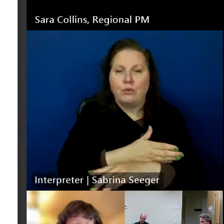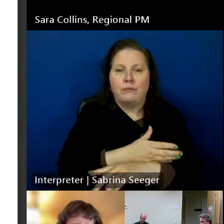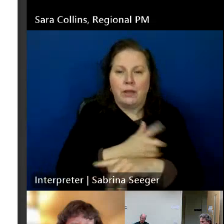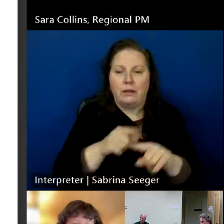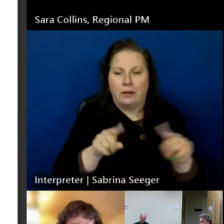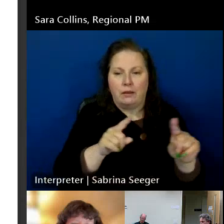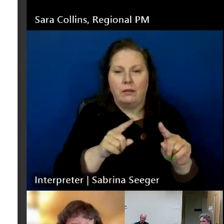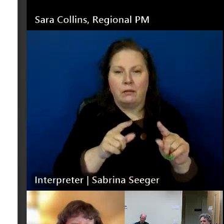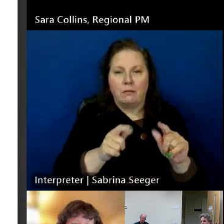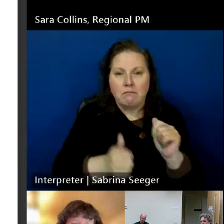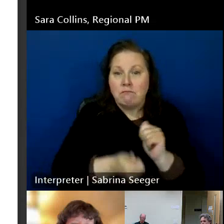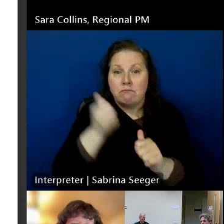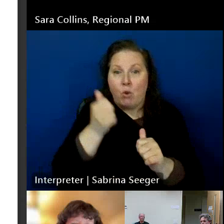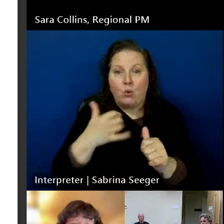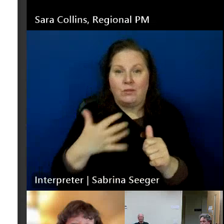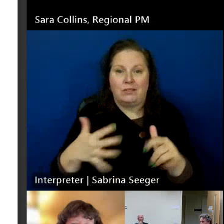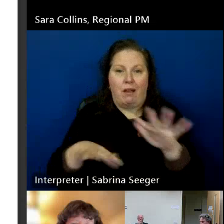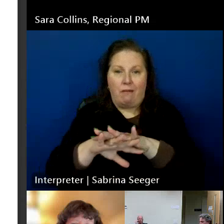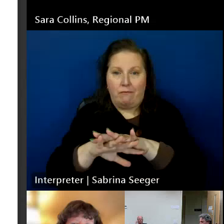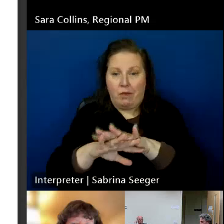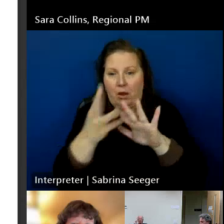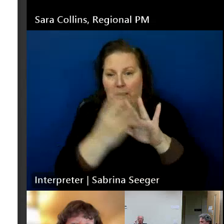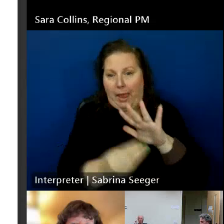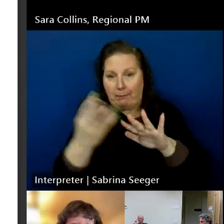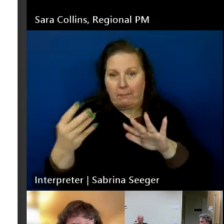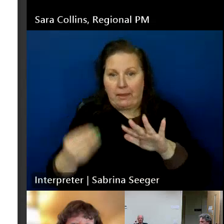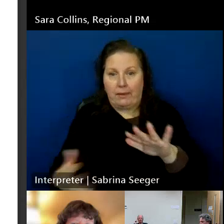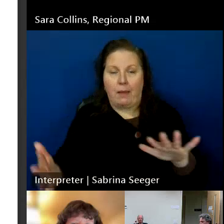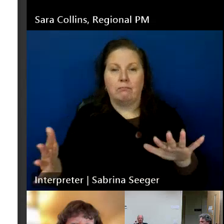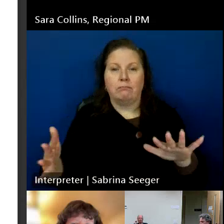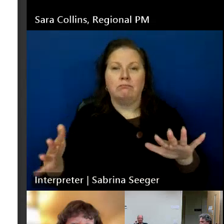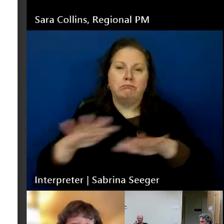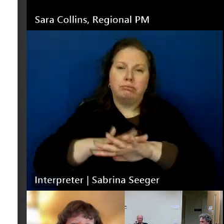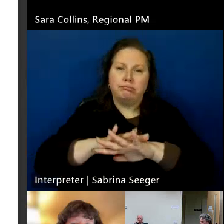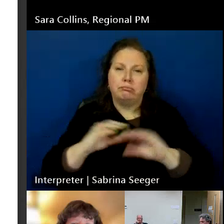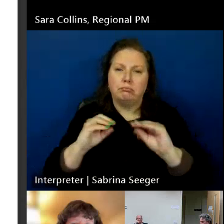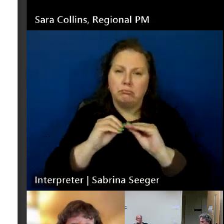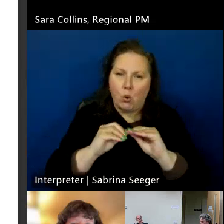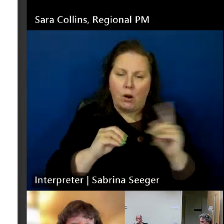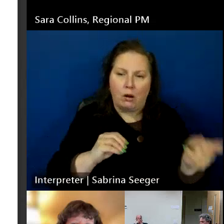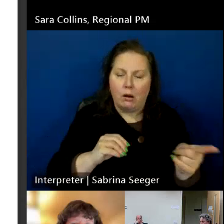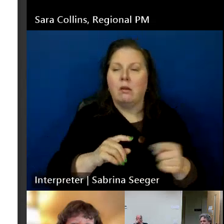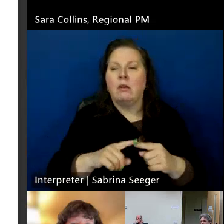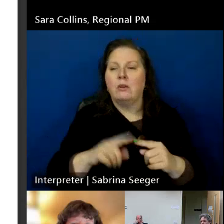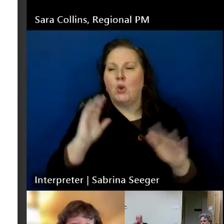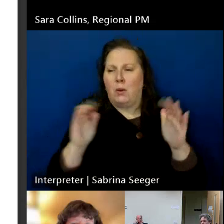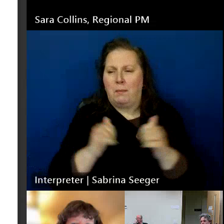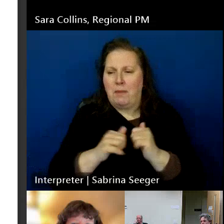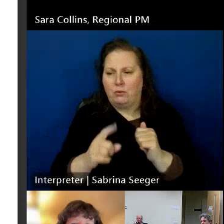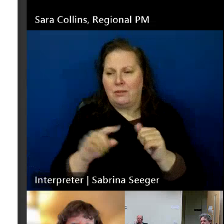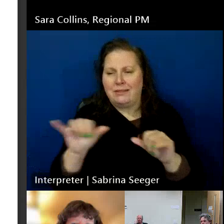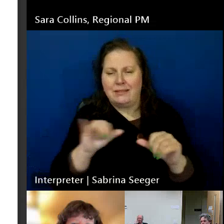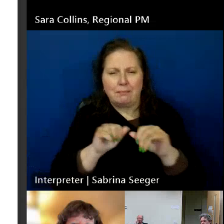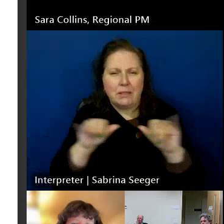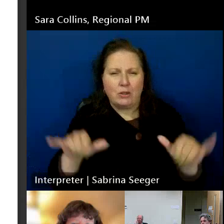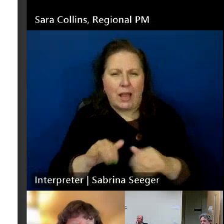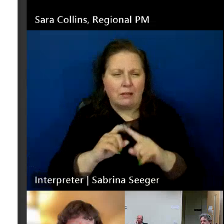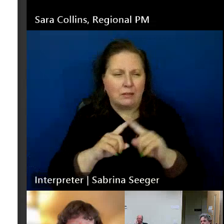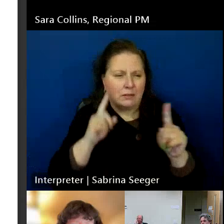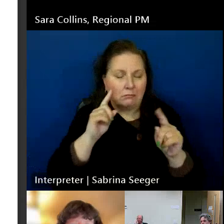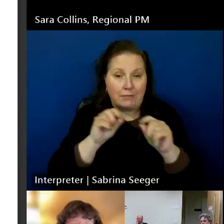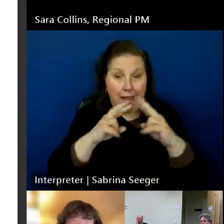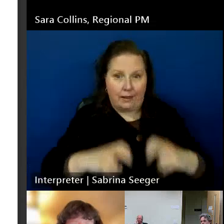a good portion of the coverage gaps, right? So in comparison, we did a similar analysis for more traditional